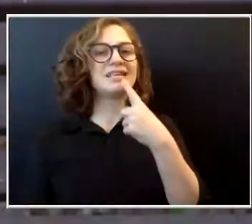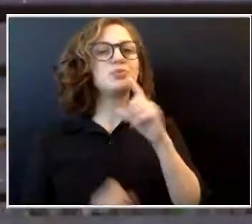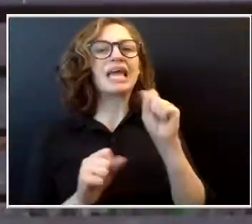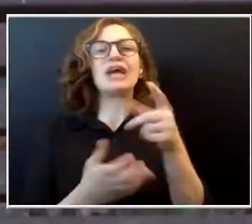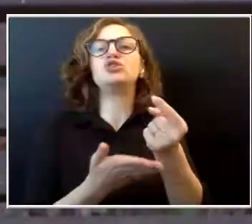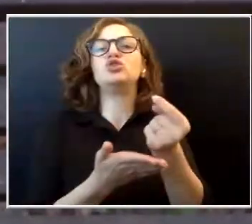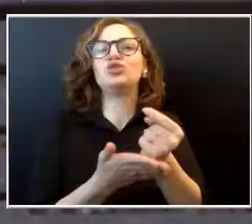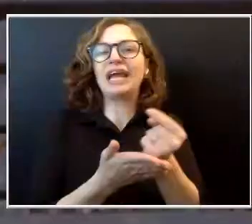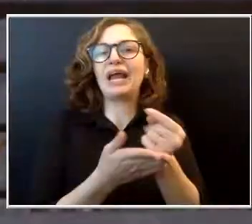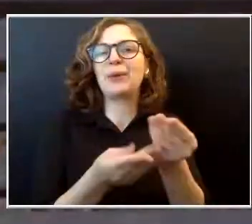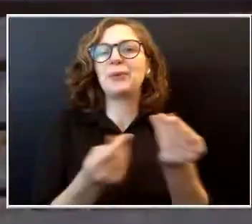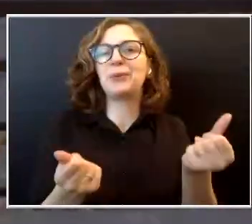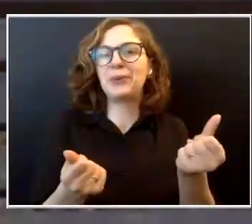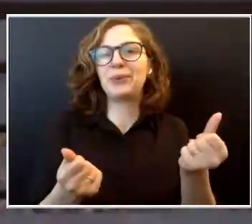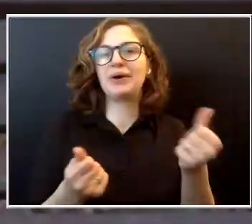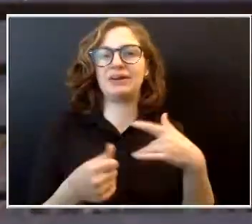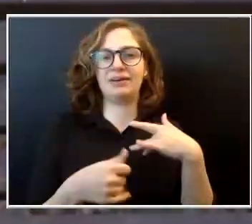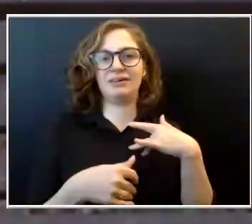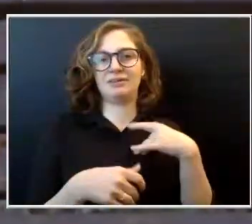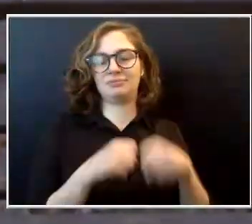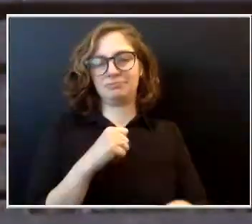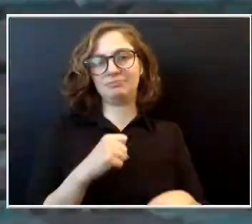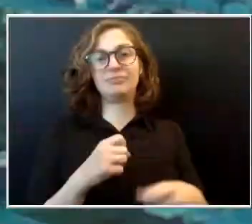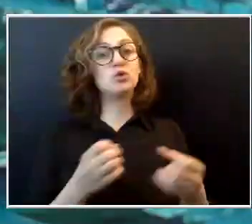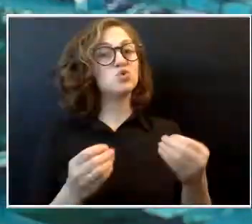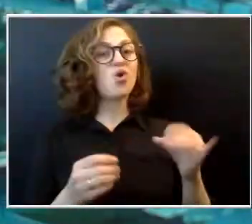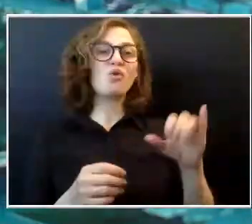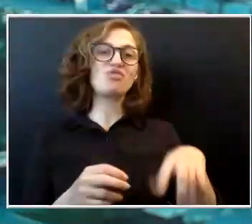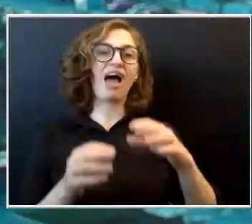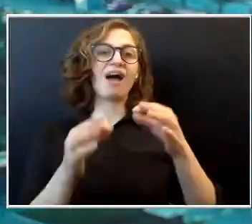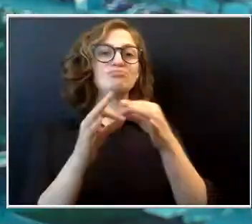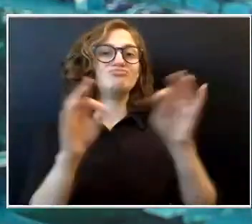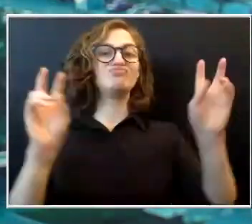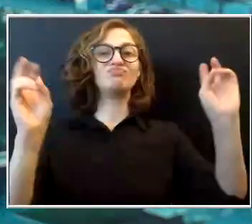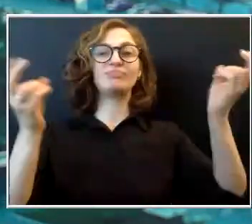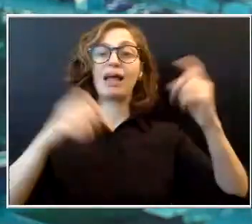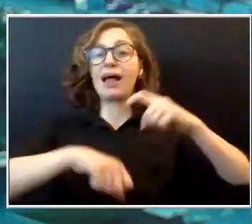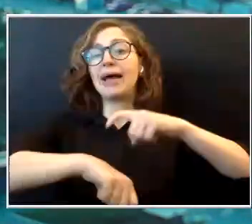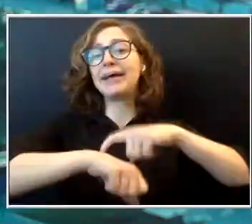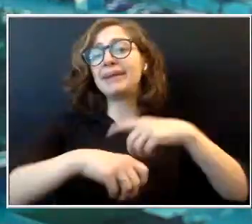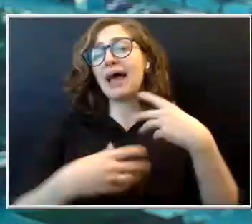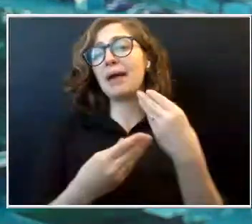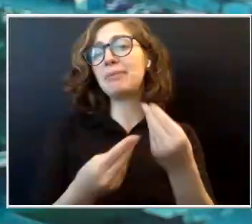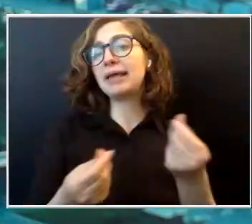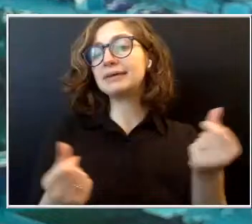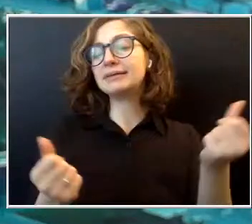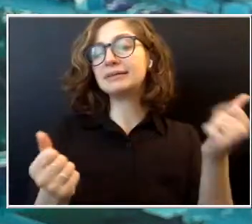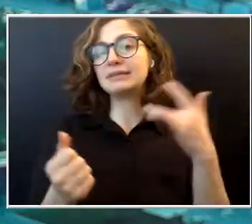heals a broken heart is not just an expression either. Doctors say most of the